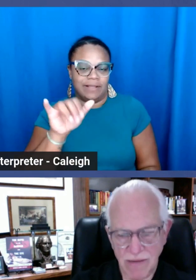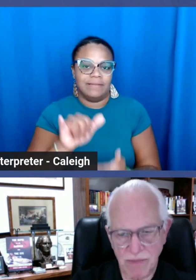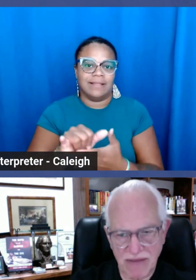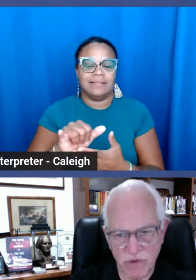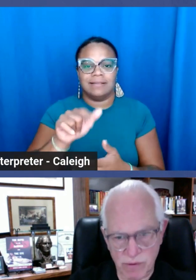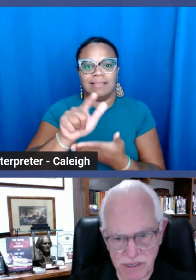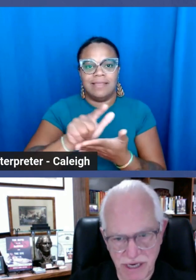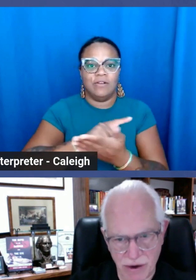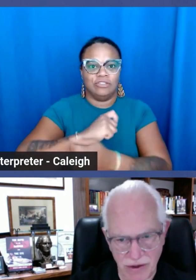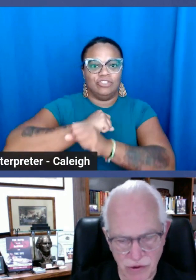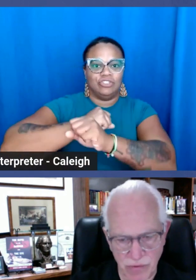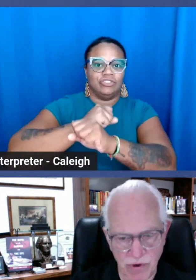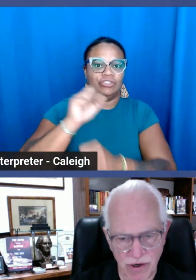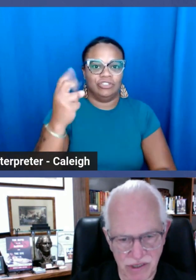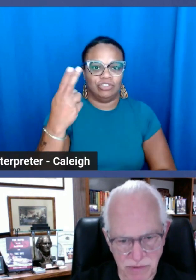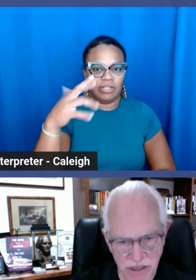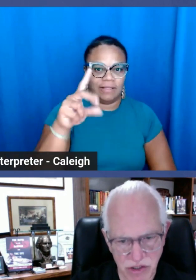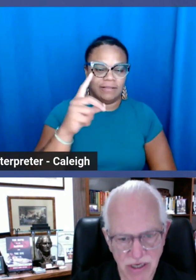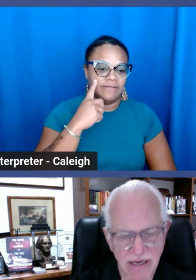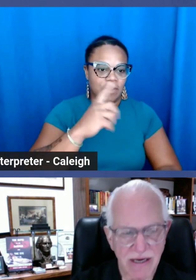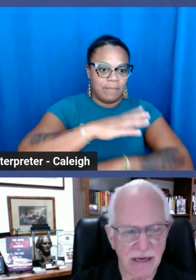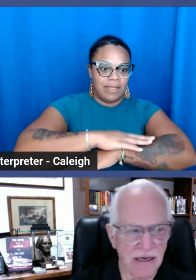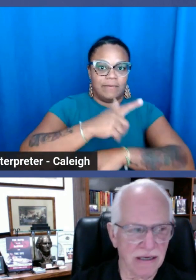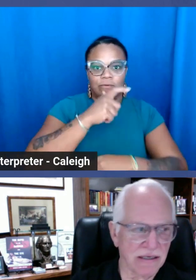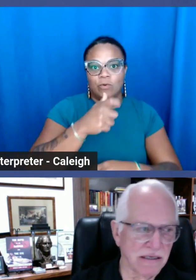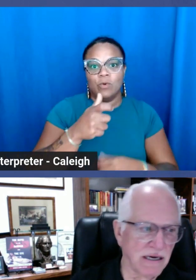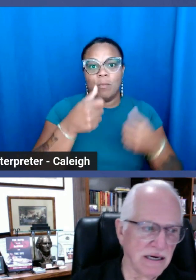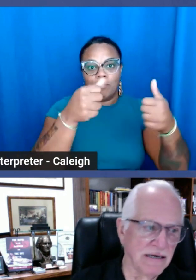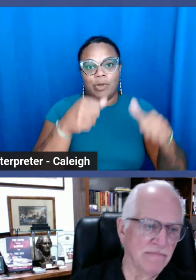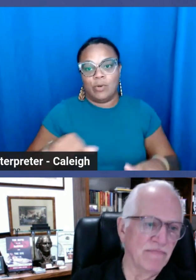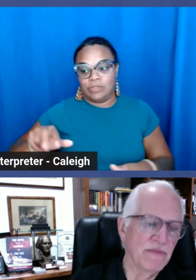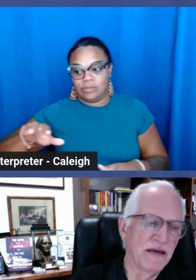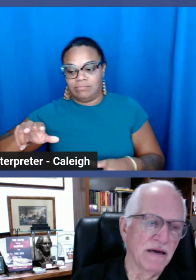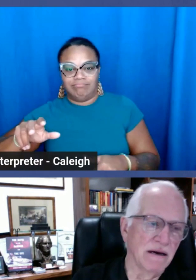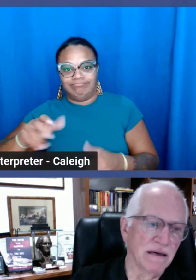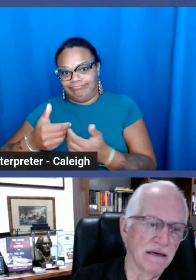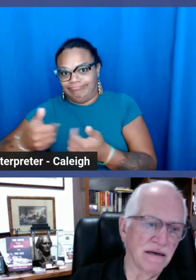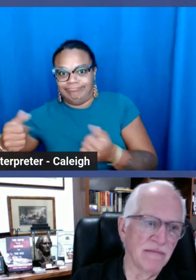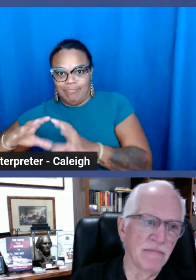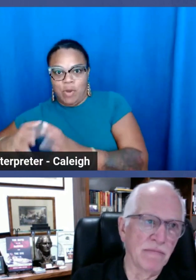for platforms that carry third-party speech. It